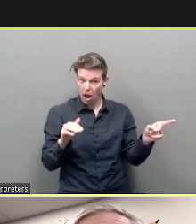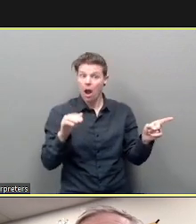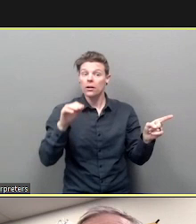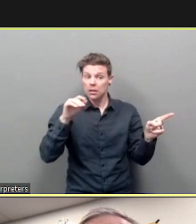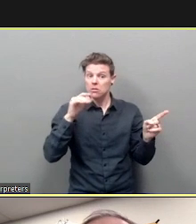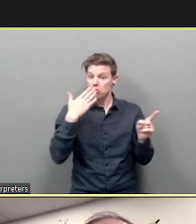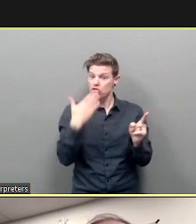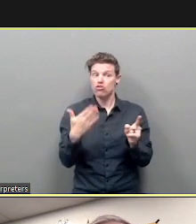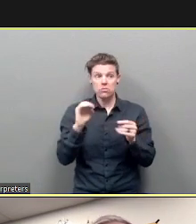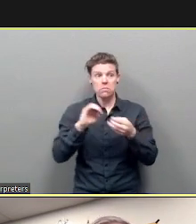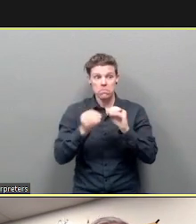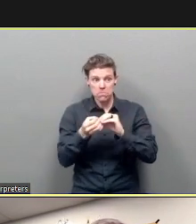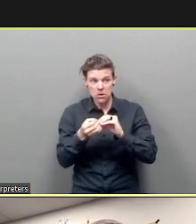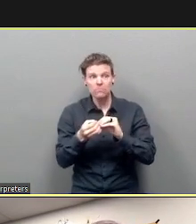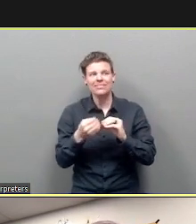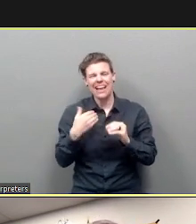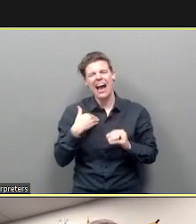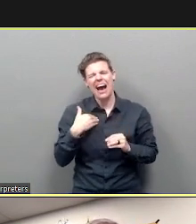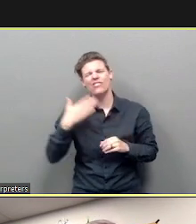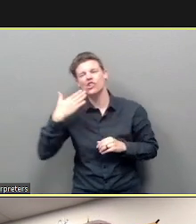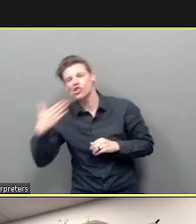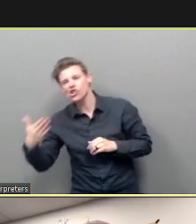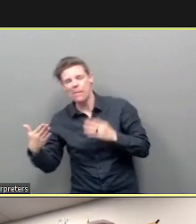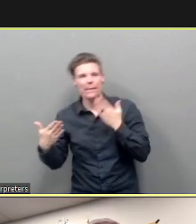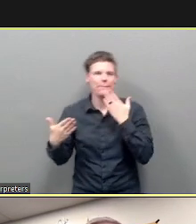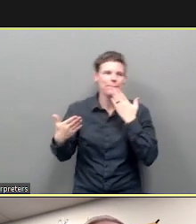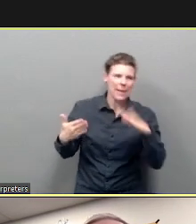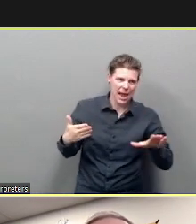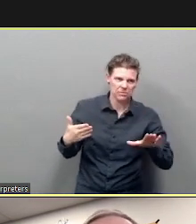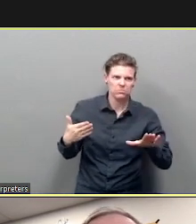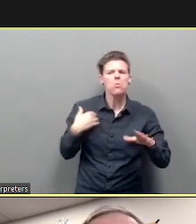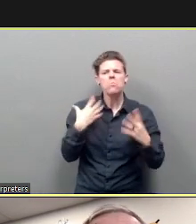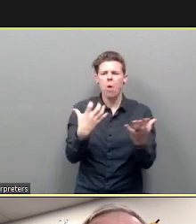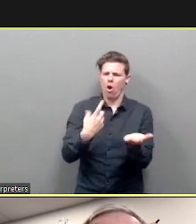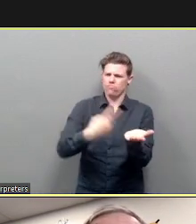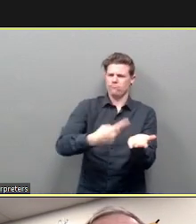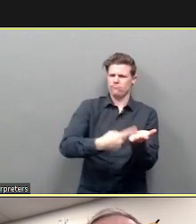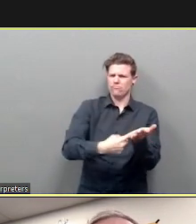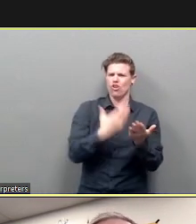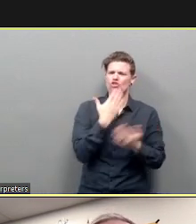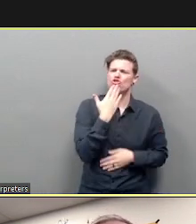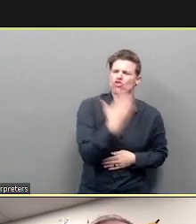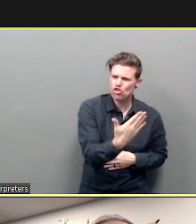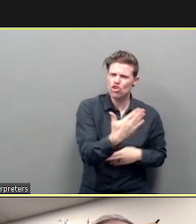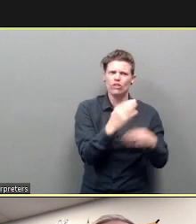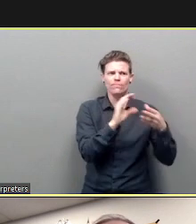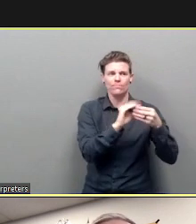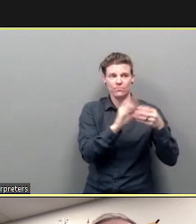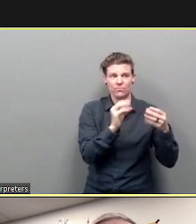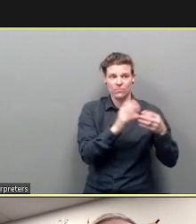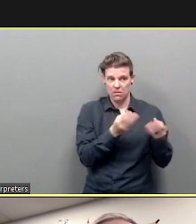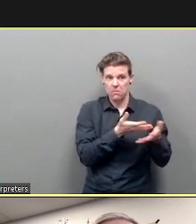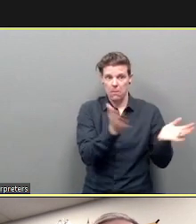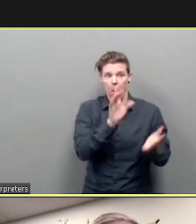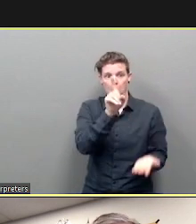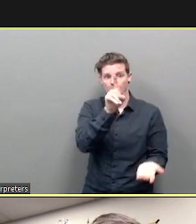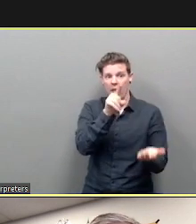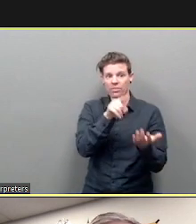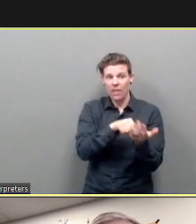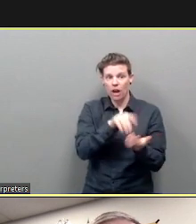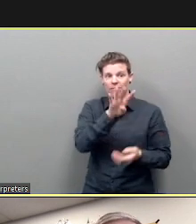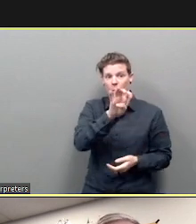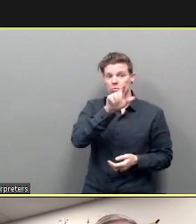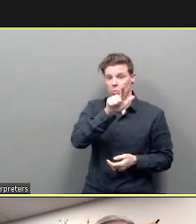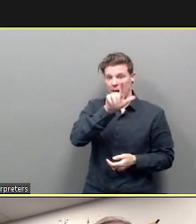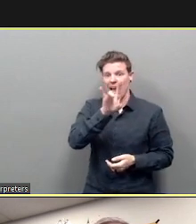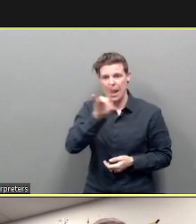news first, and that is that we gave over 1,400 doses of monoclonal antibody treatment